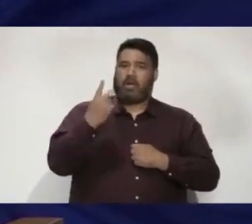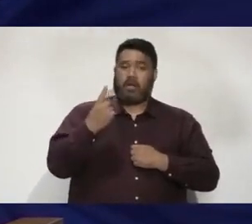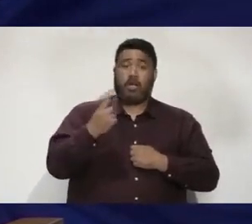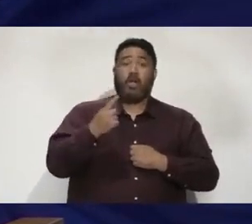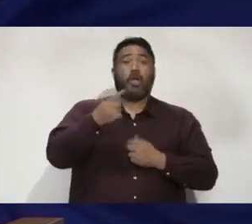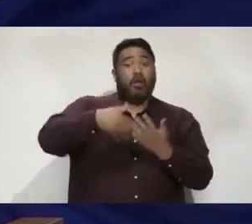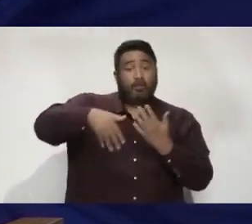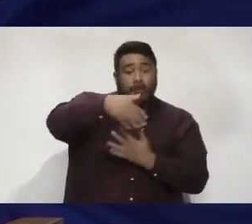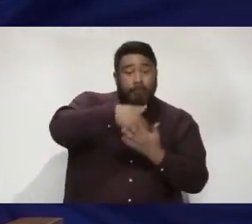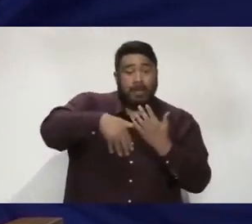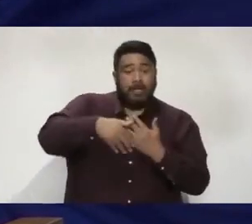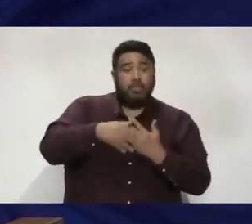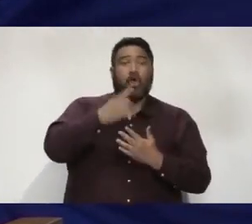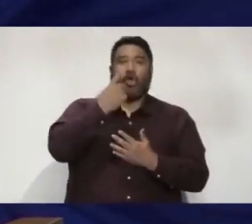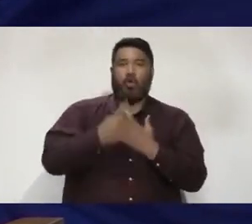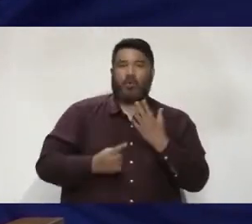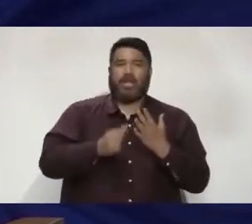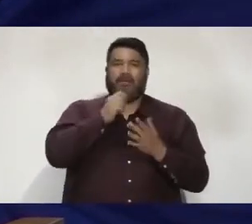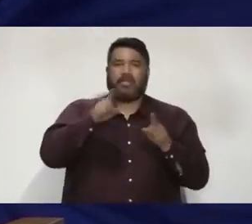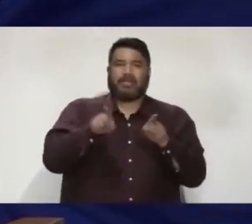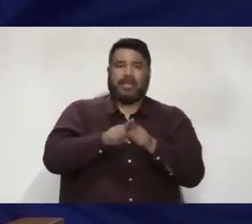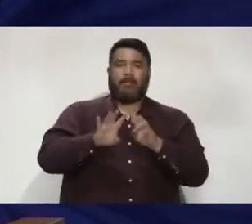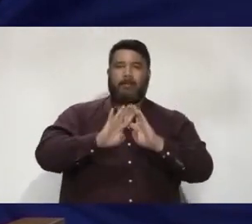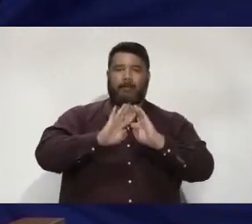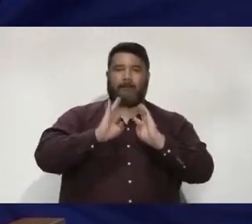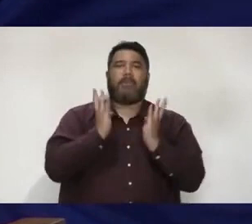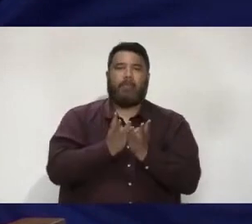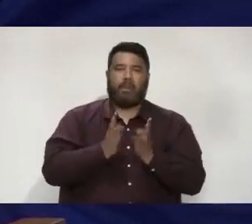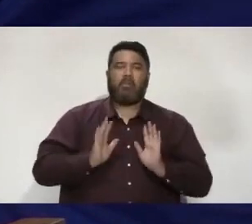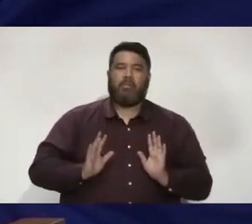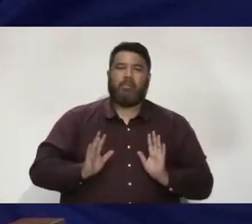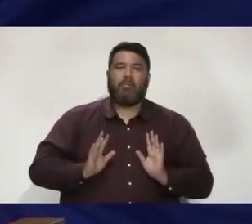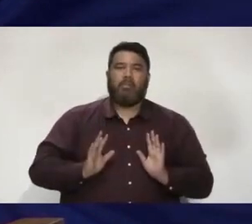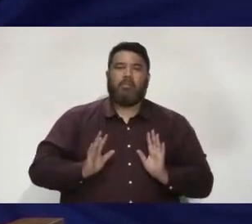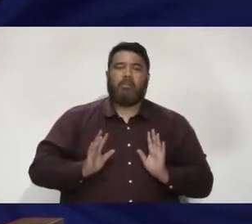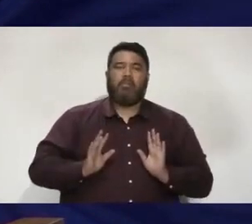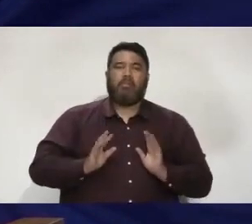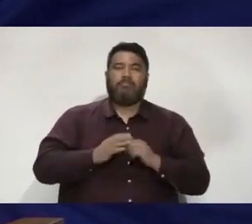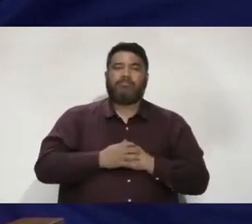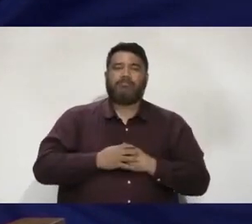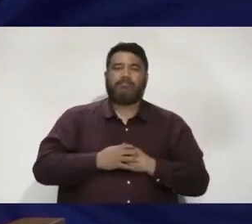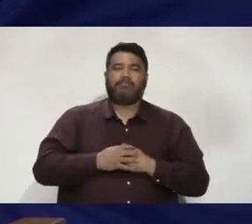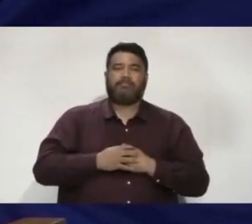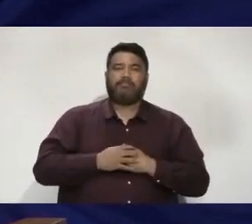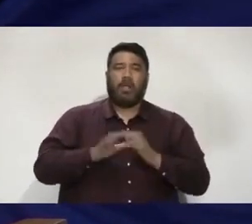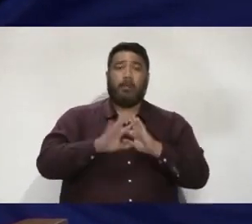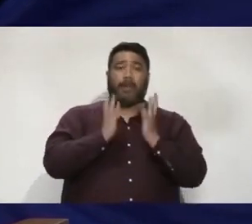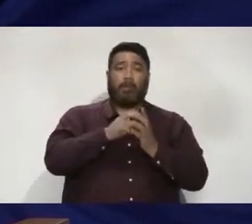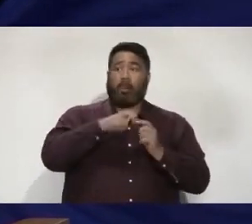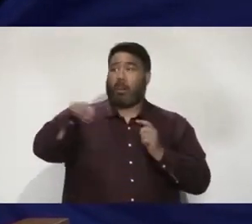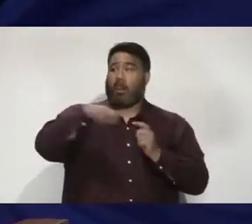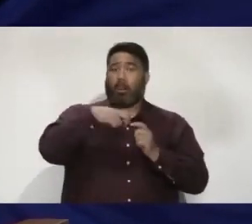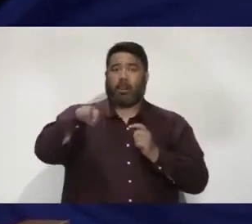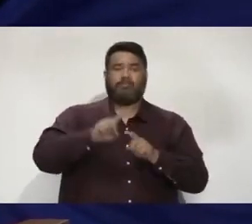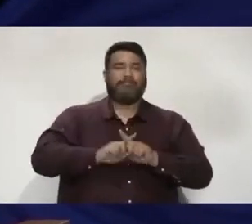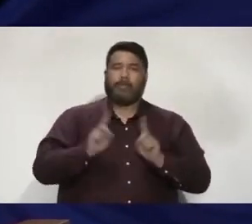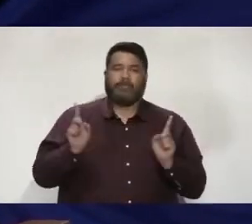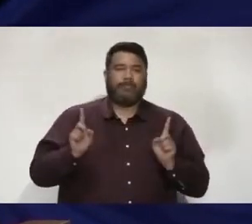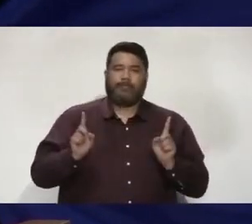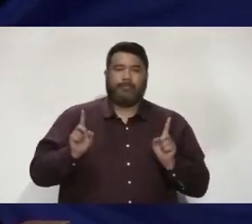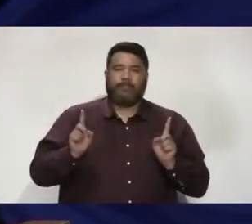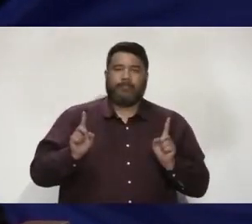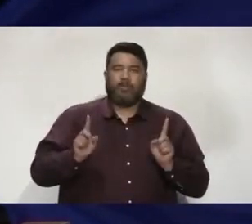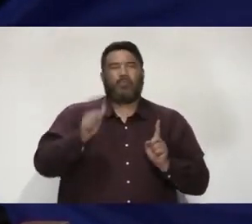other and should be within each other's bubbles are able to mingle. That we recognise that this is difficult